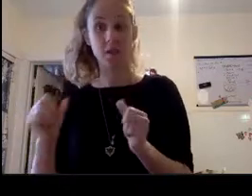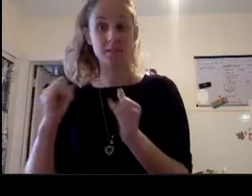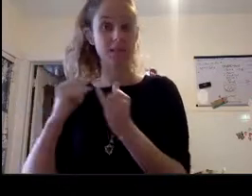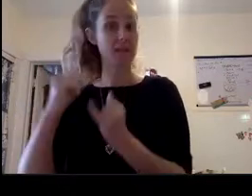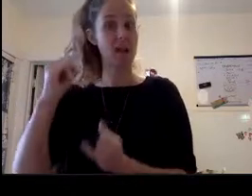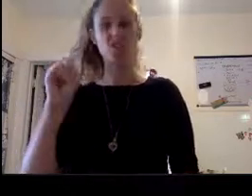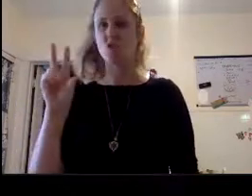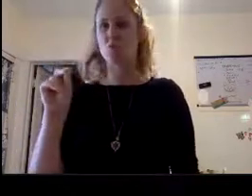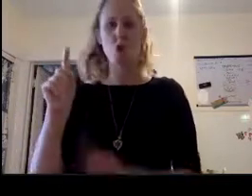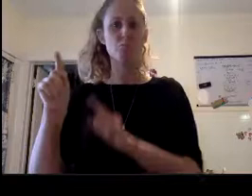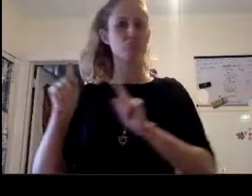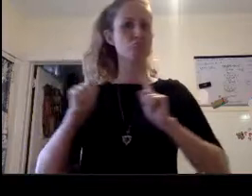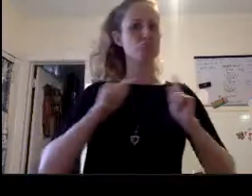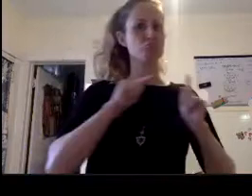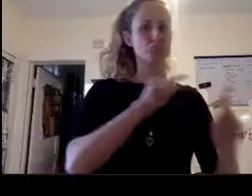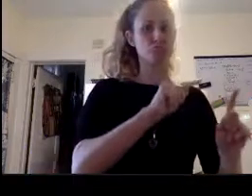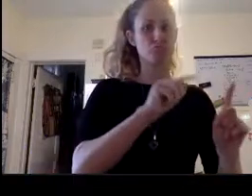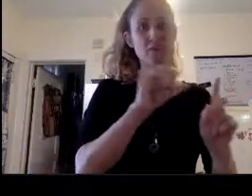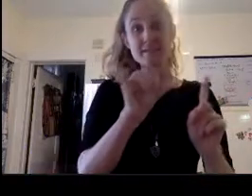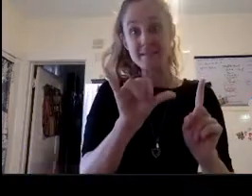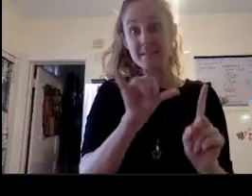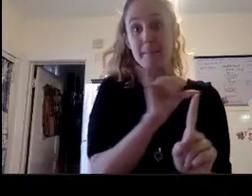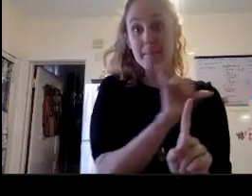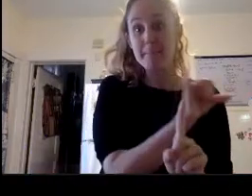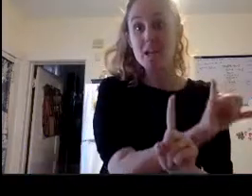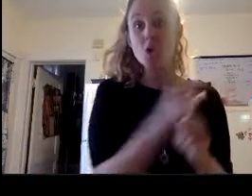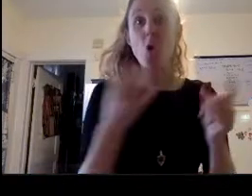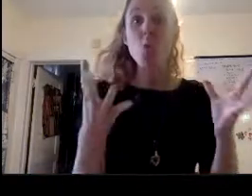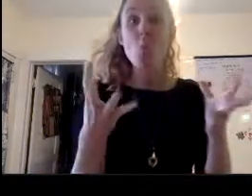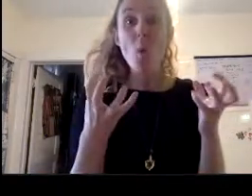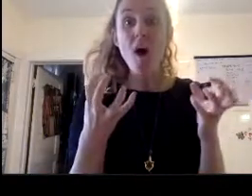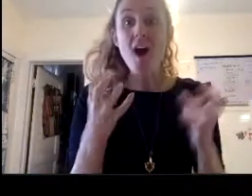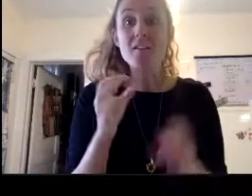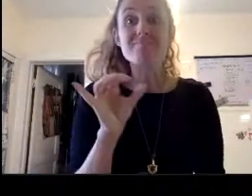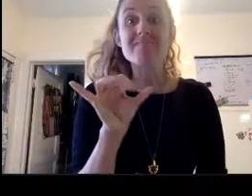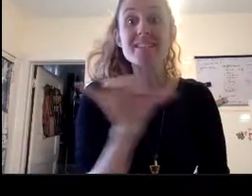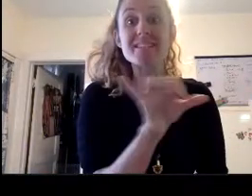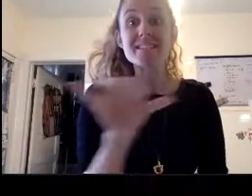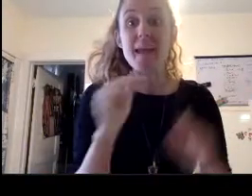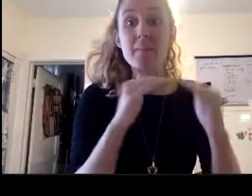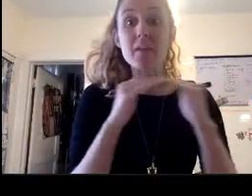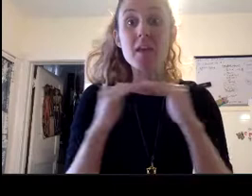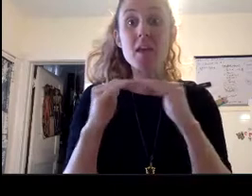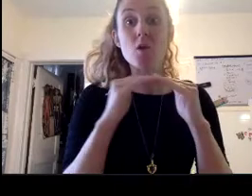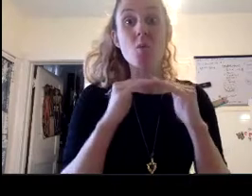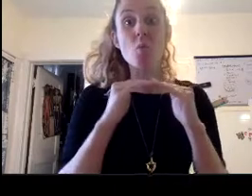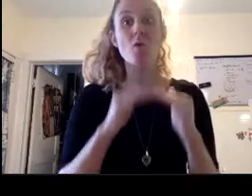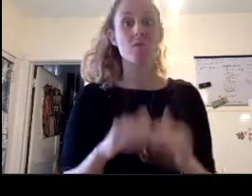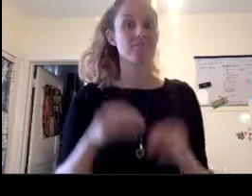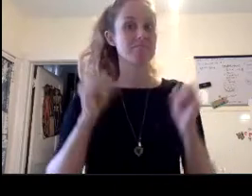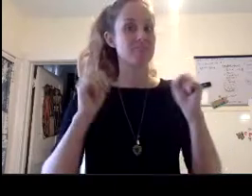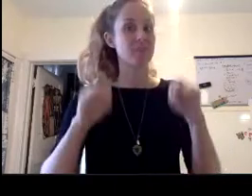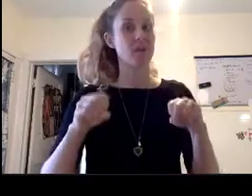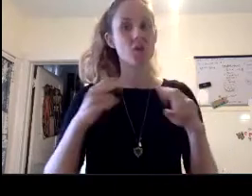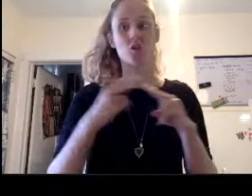going to try and stick with our symmetrical creatures. You might use all the colors of the rainbow and many different